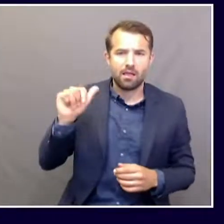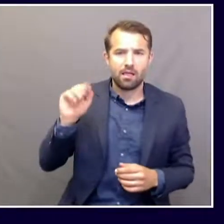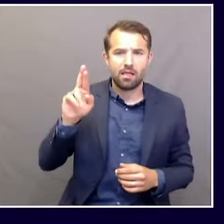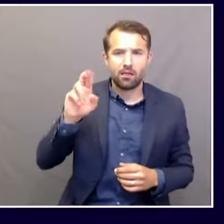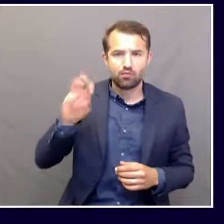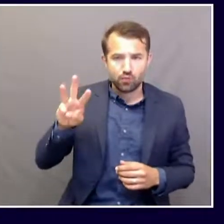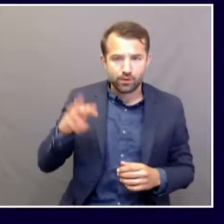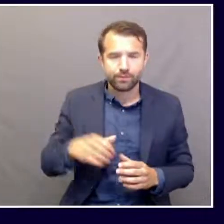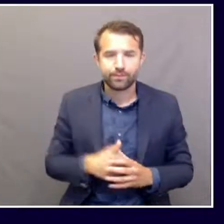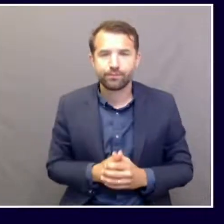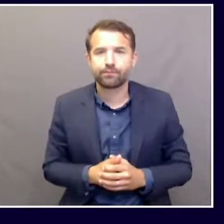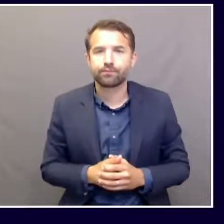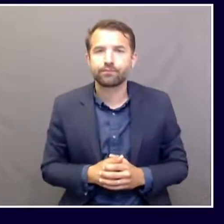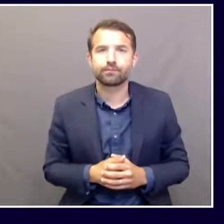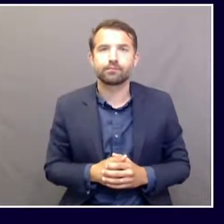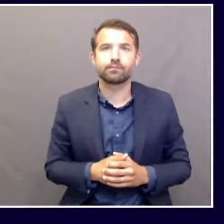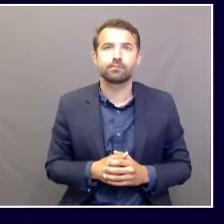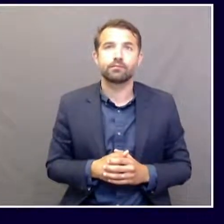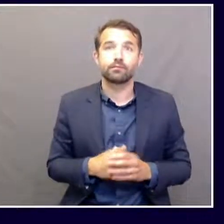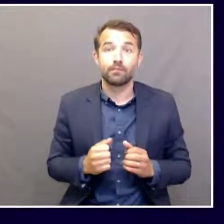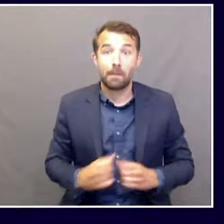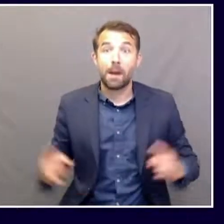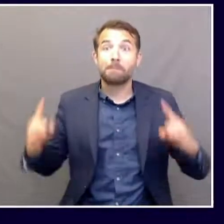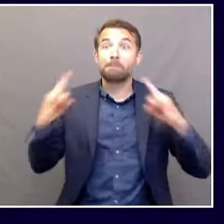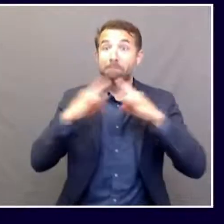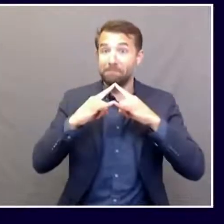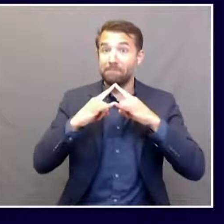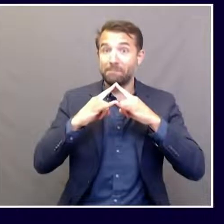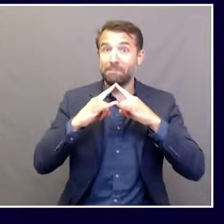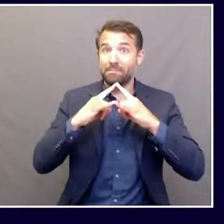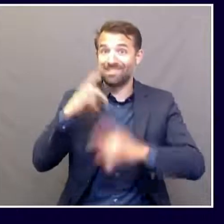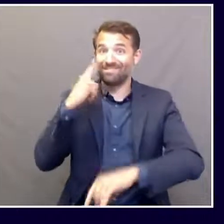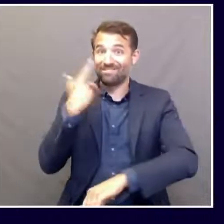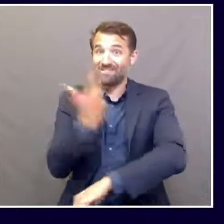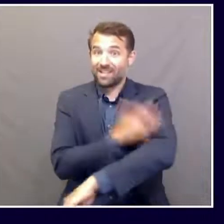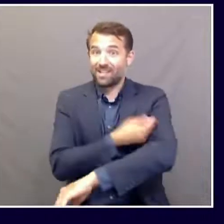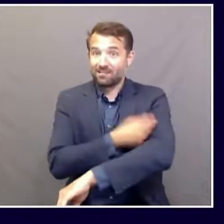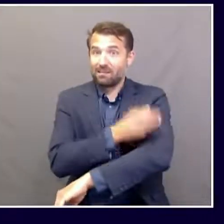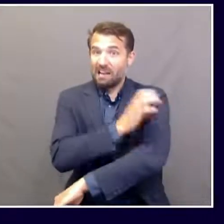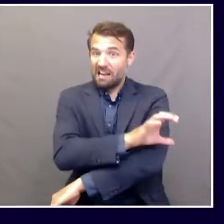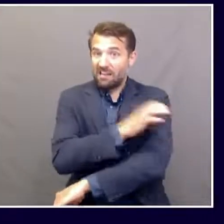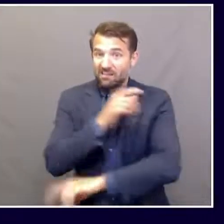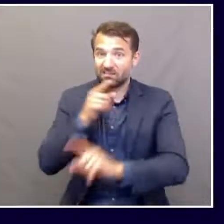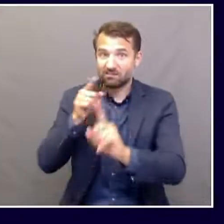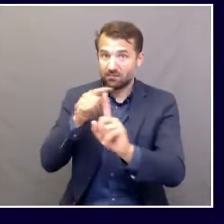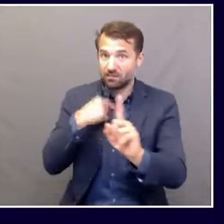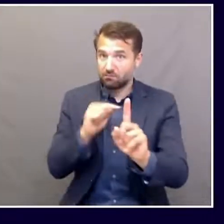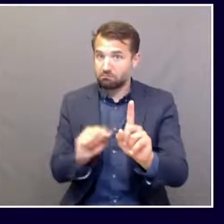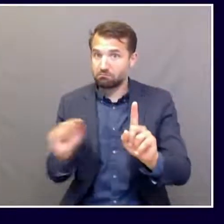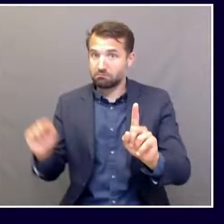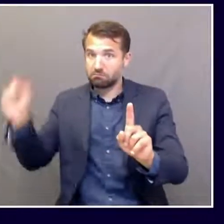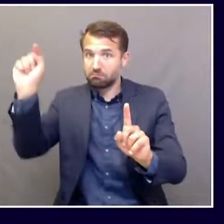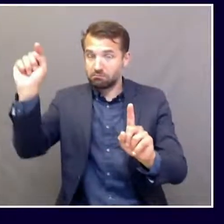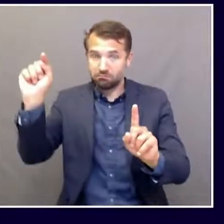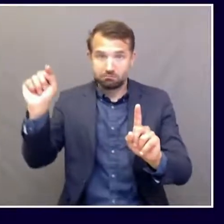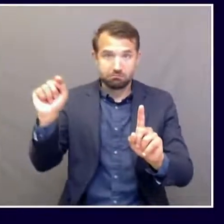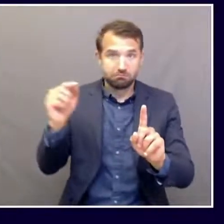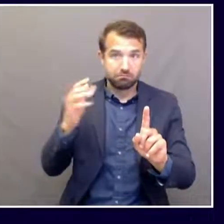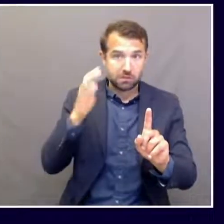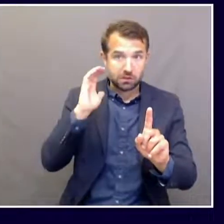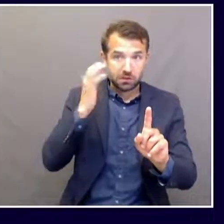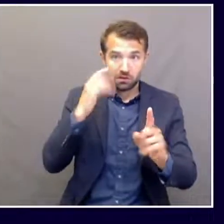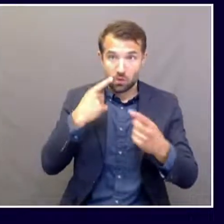and along with that, if there's any other ways that the state is considering or new tactics to